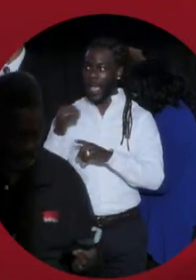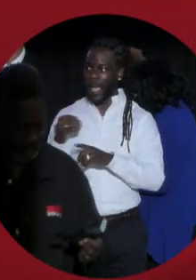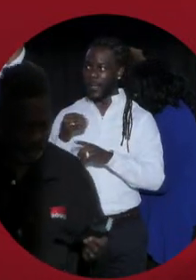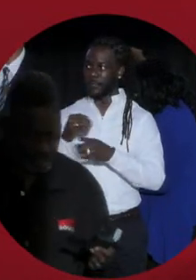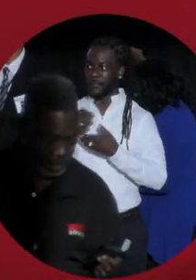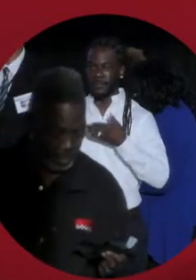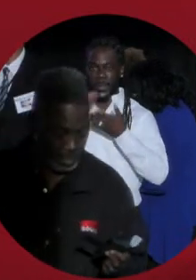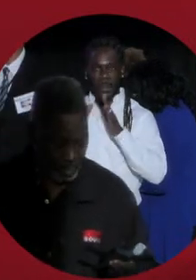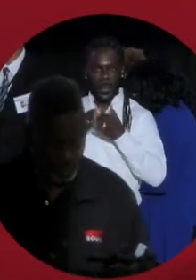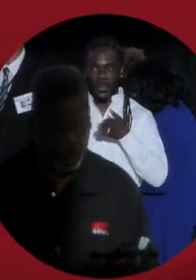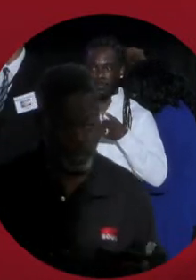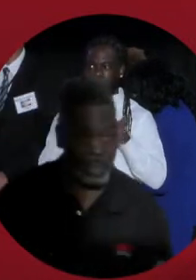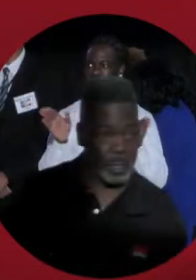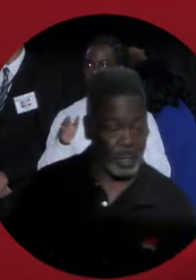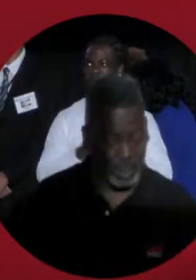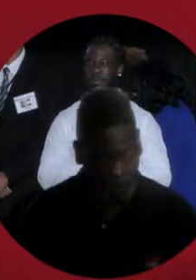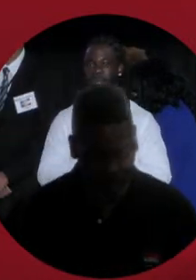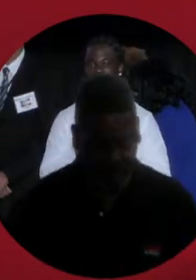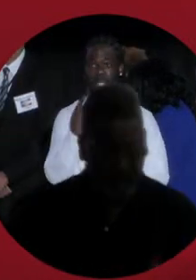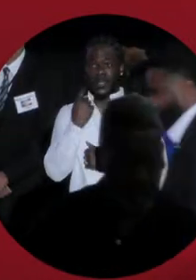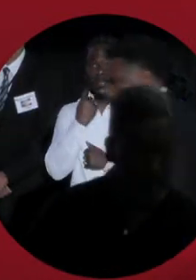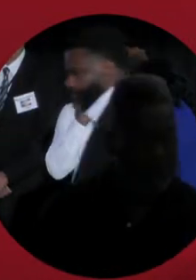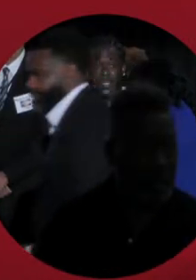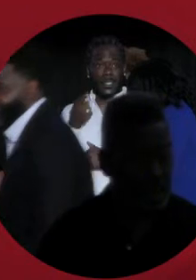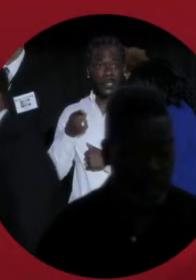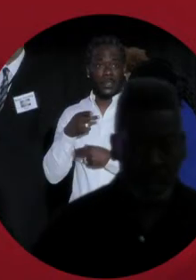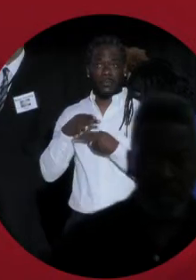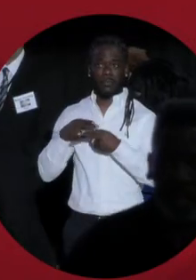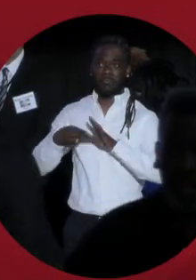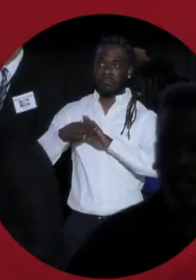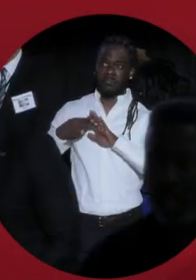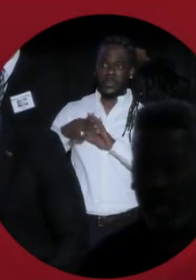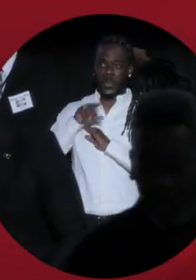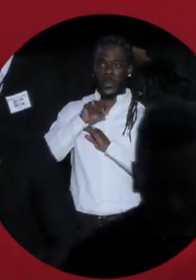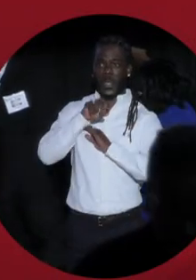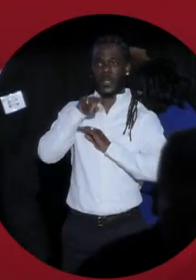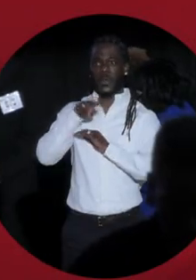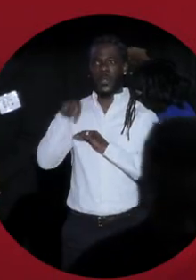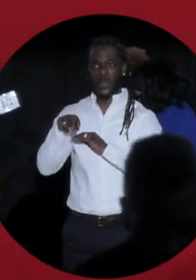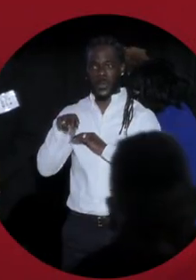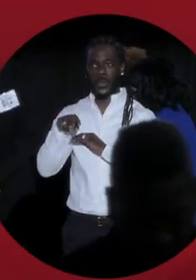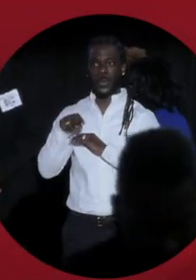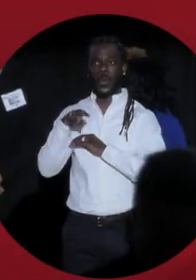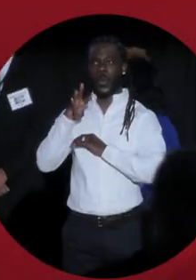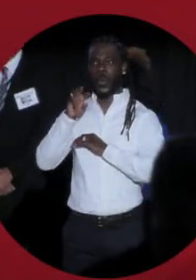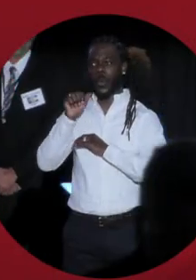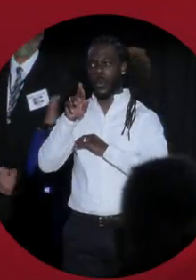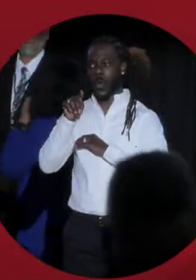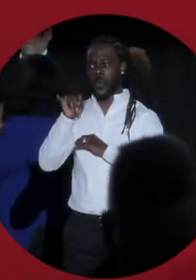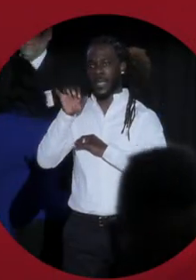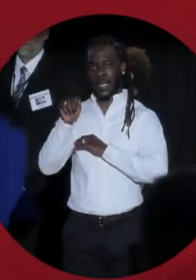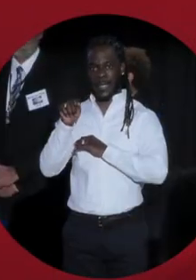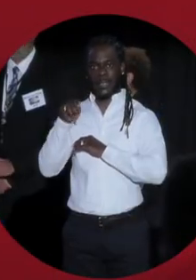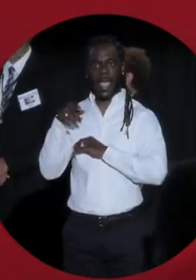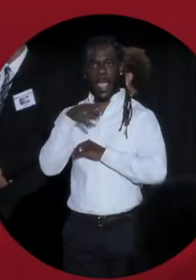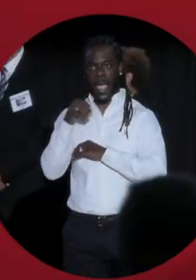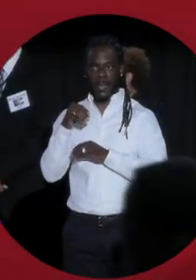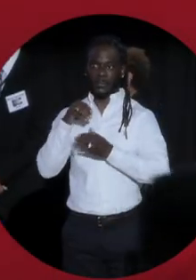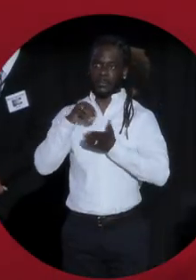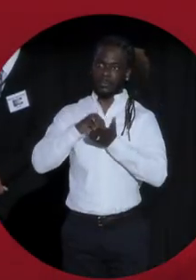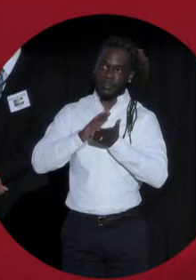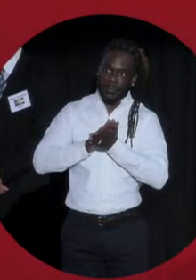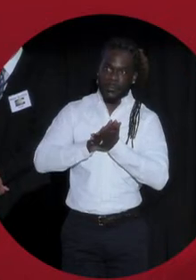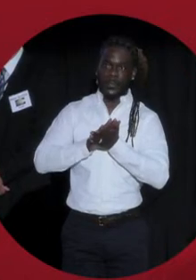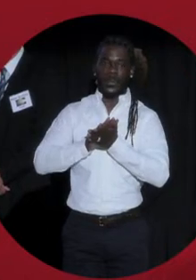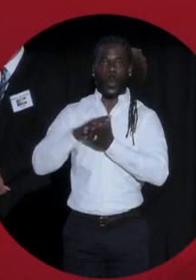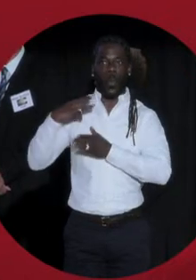greater community. Most recently, she was named a 2022 laureate and inducted into the Washington Business